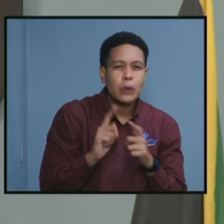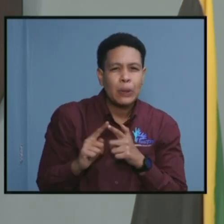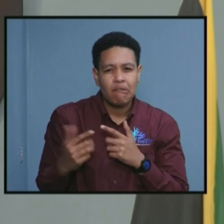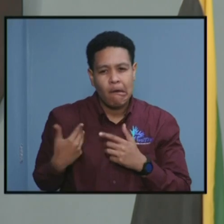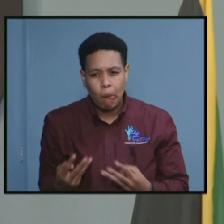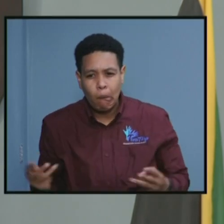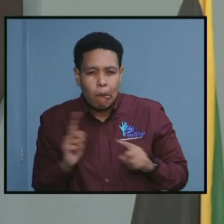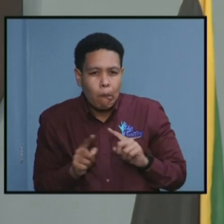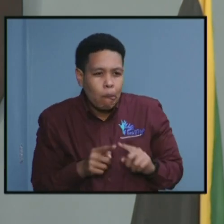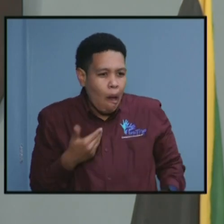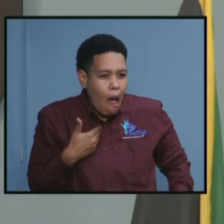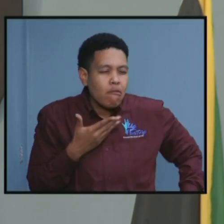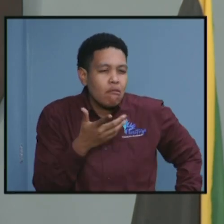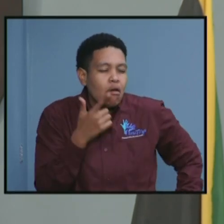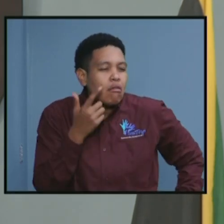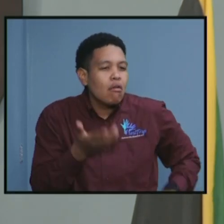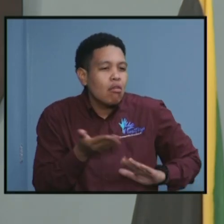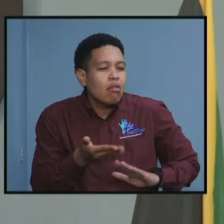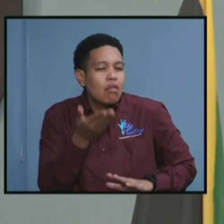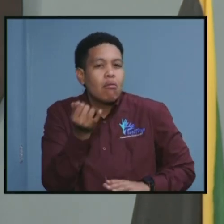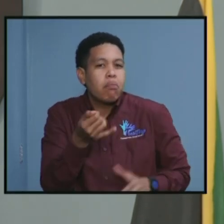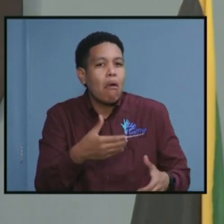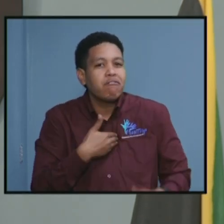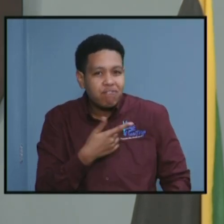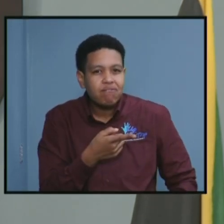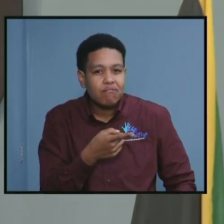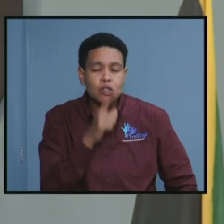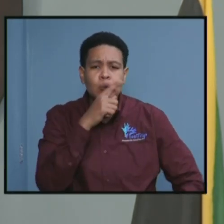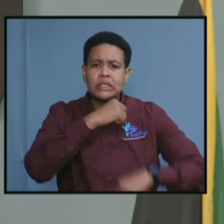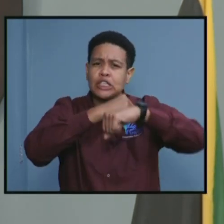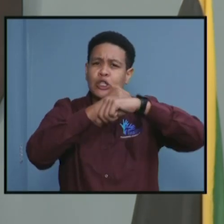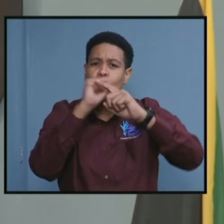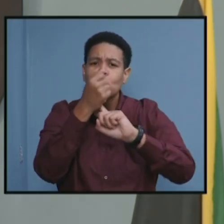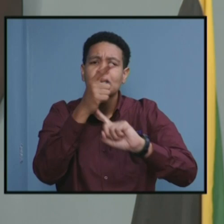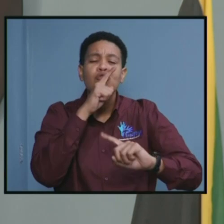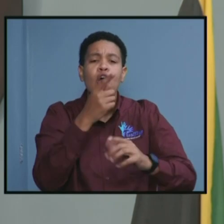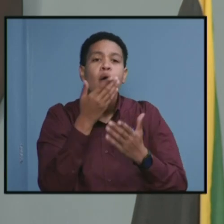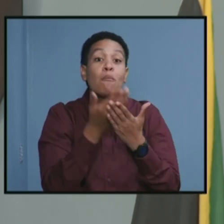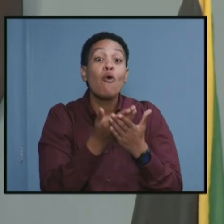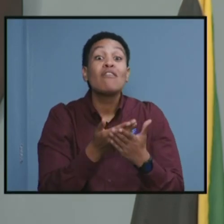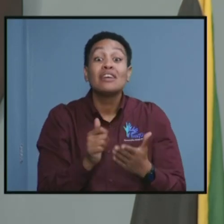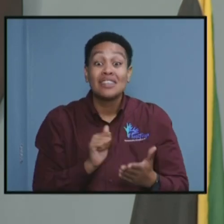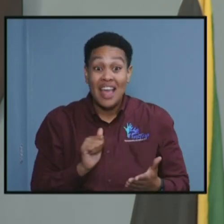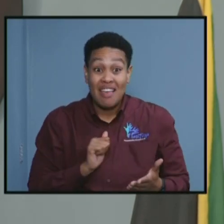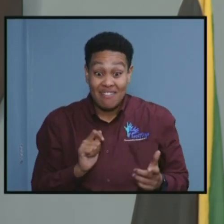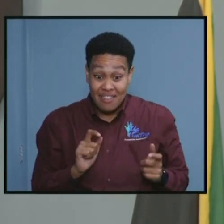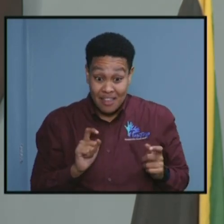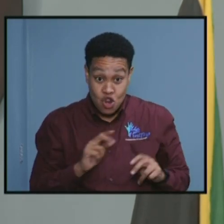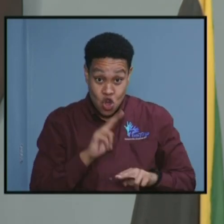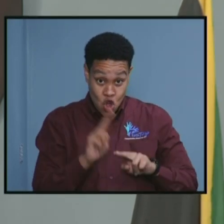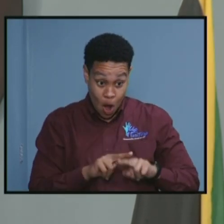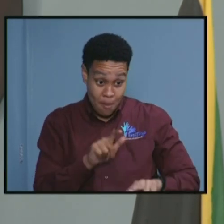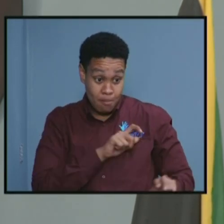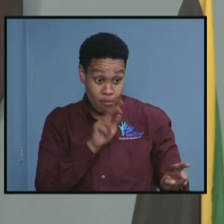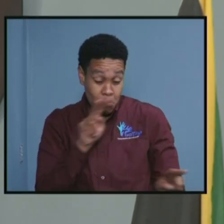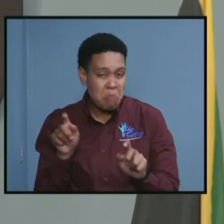hands of gangs. The security situation has proven to be well beyond normal policing